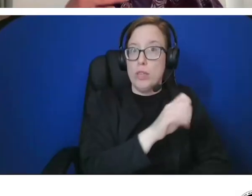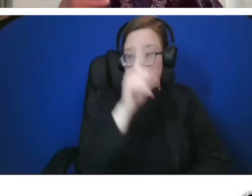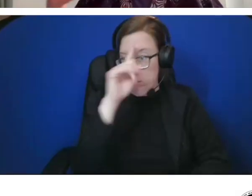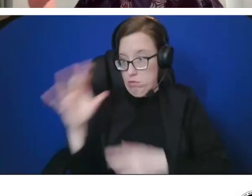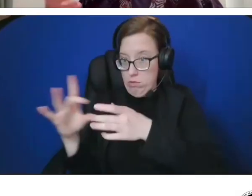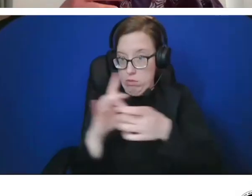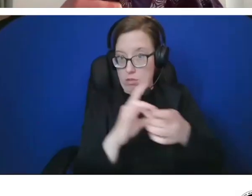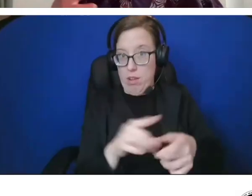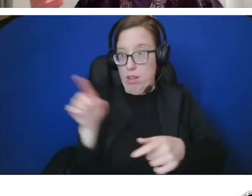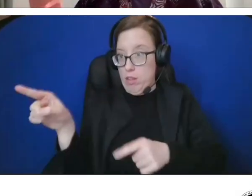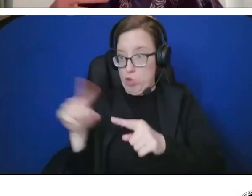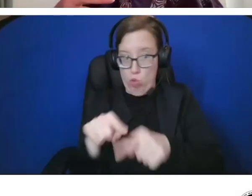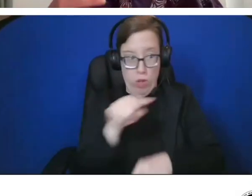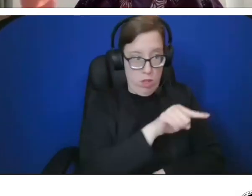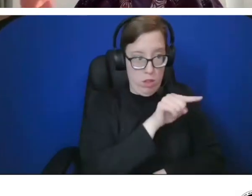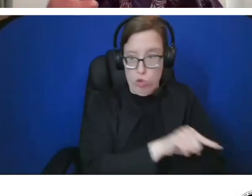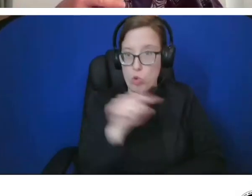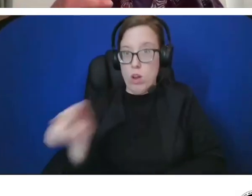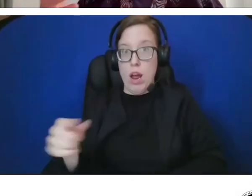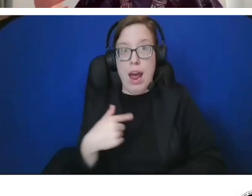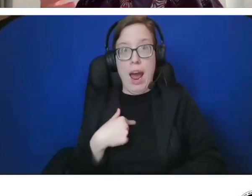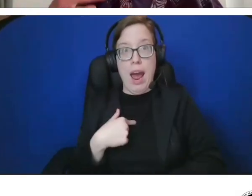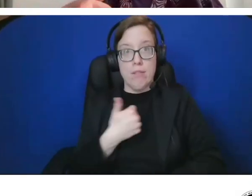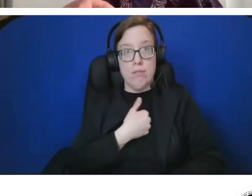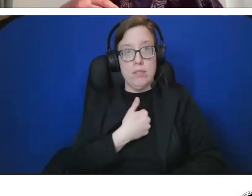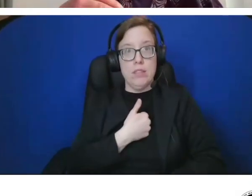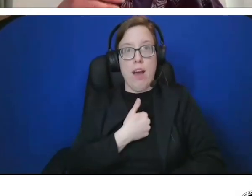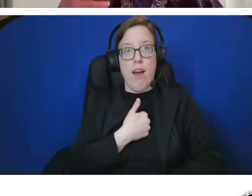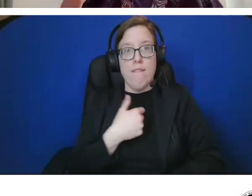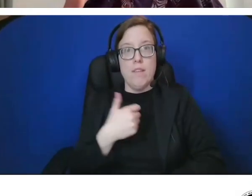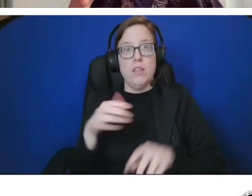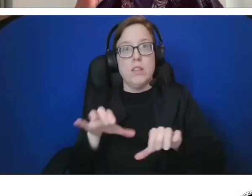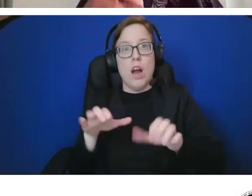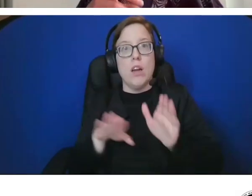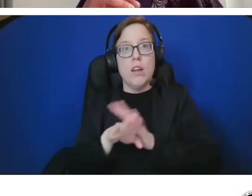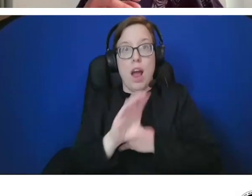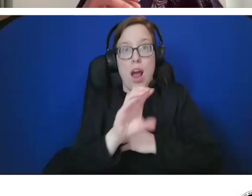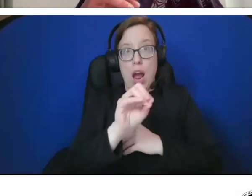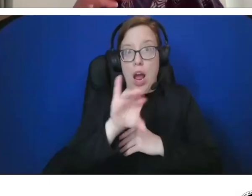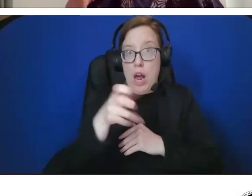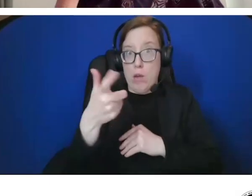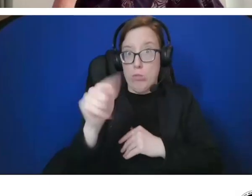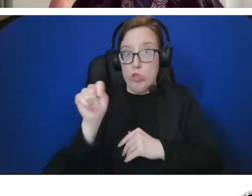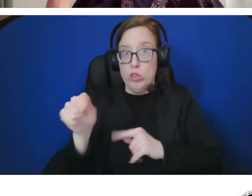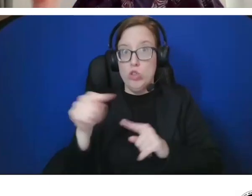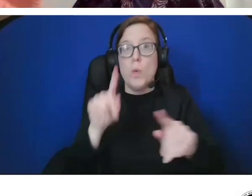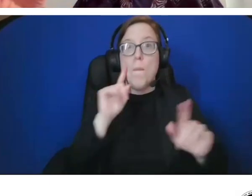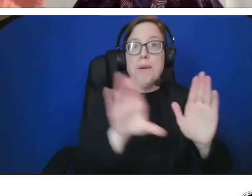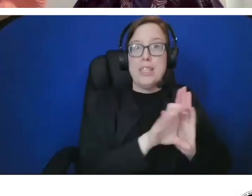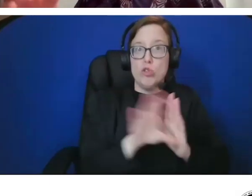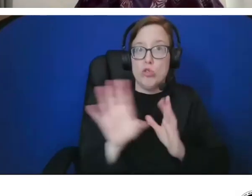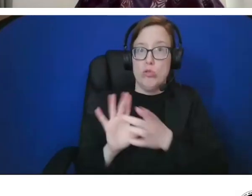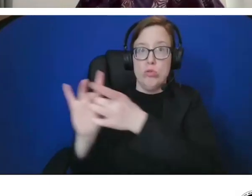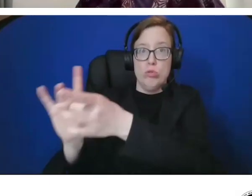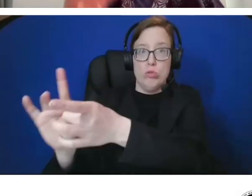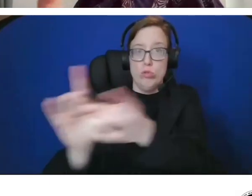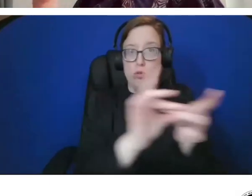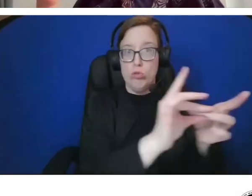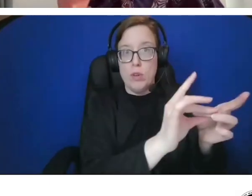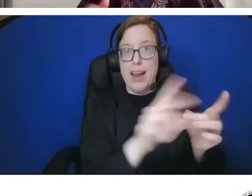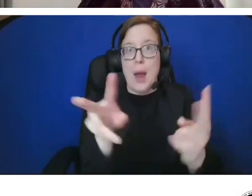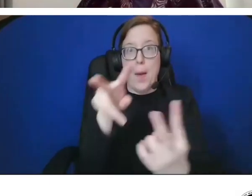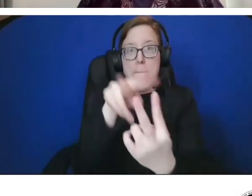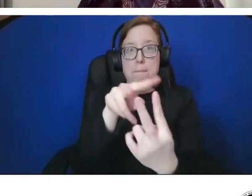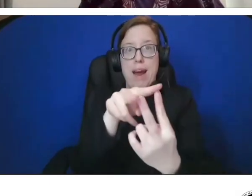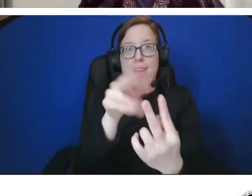trying to bridge one from another. I've also personally bridged kids from objects to pictures by